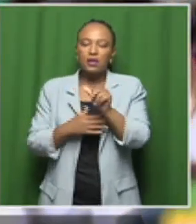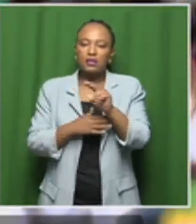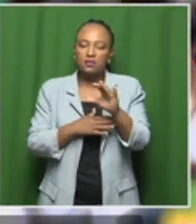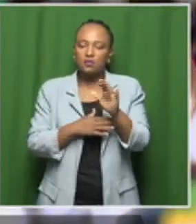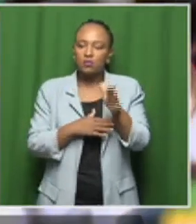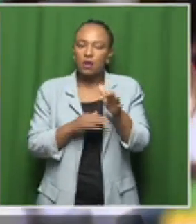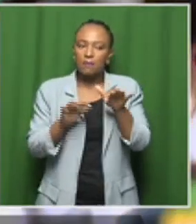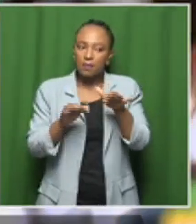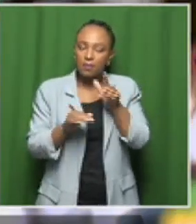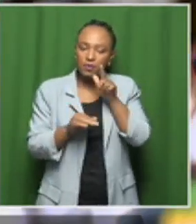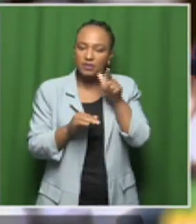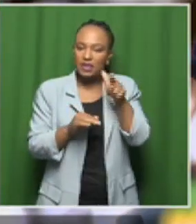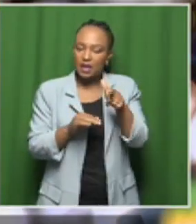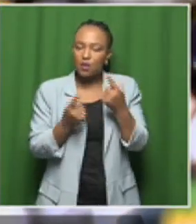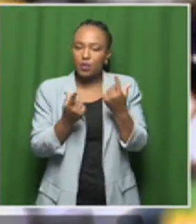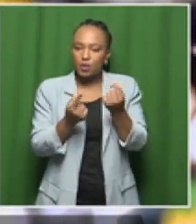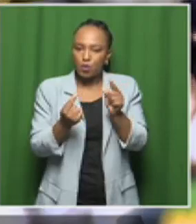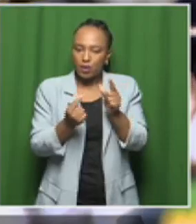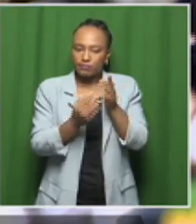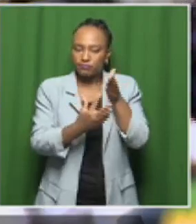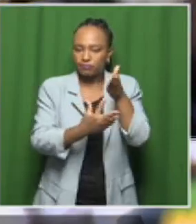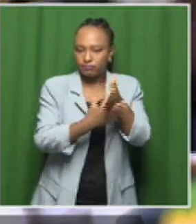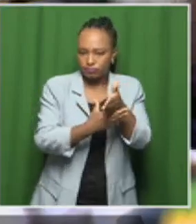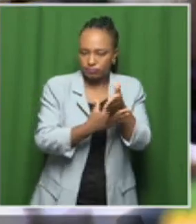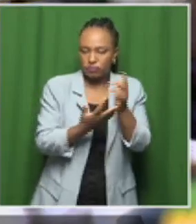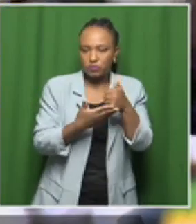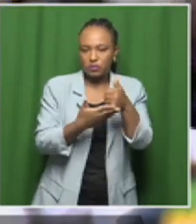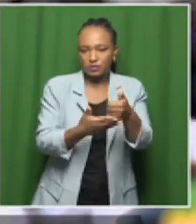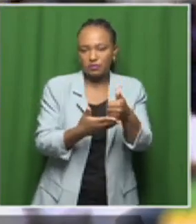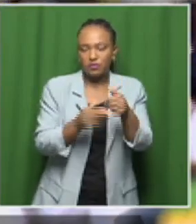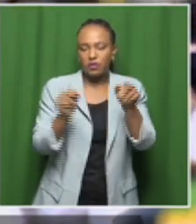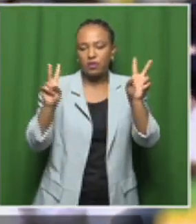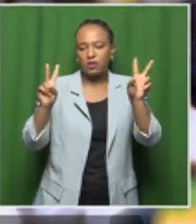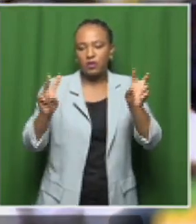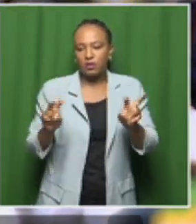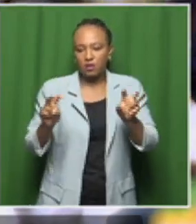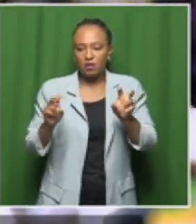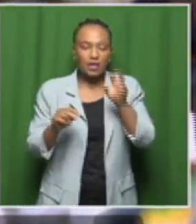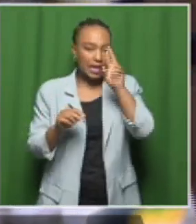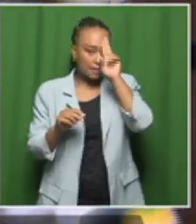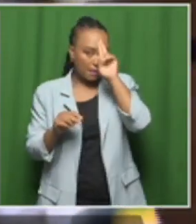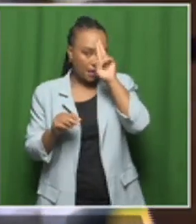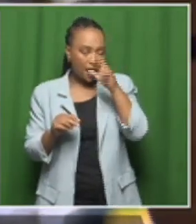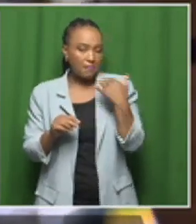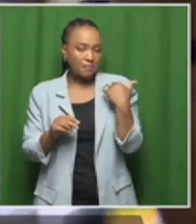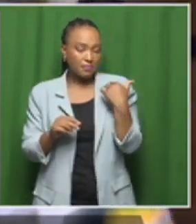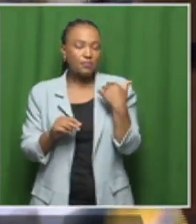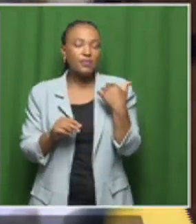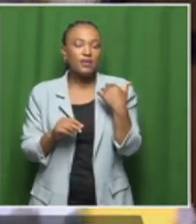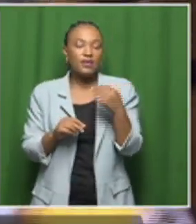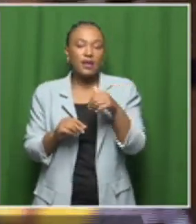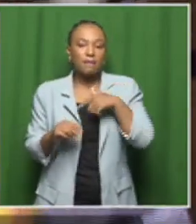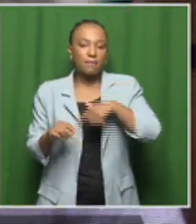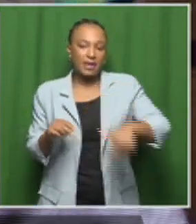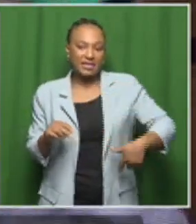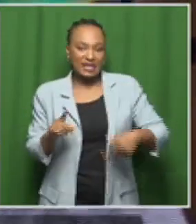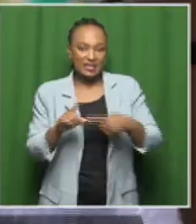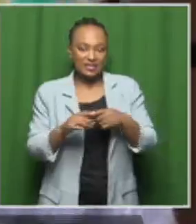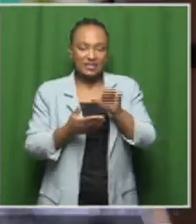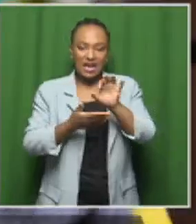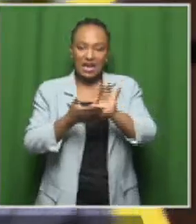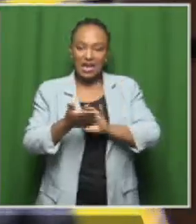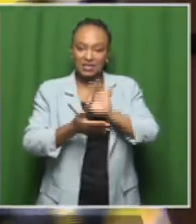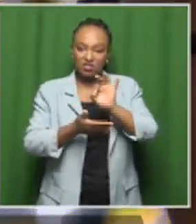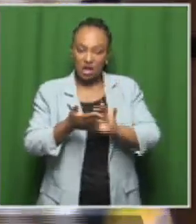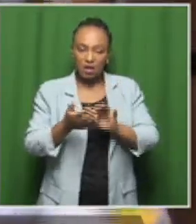do to intervene on all the issues. Because remember, the president previously, for the elections campaigns, he was here. He